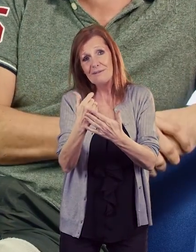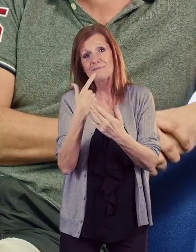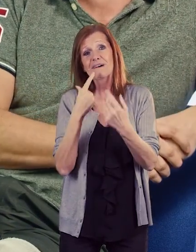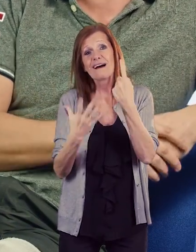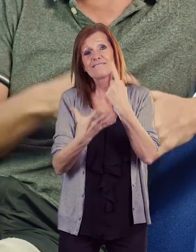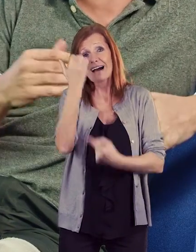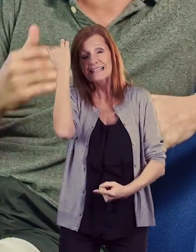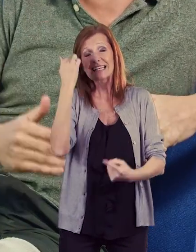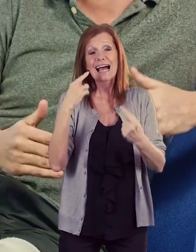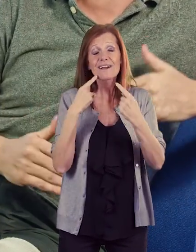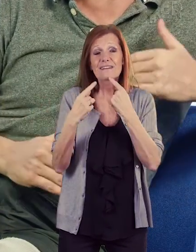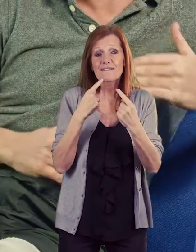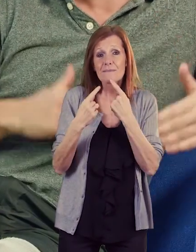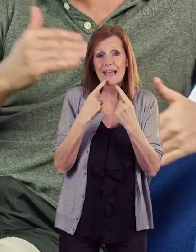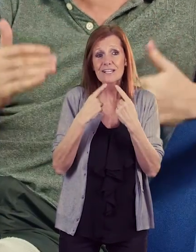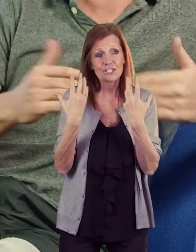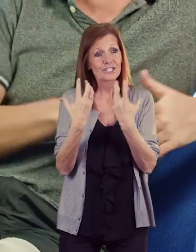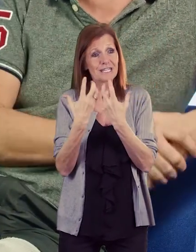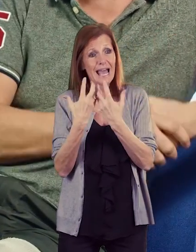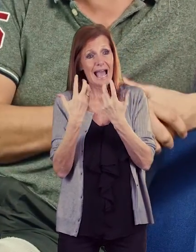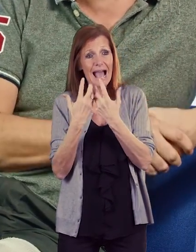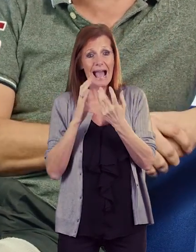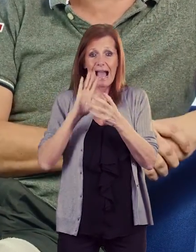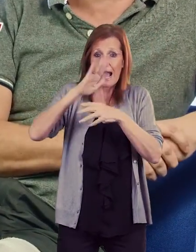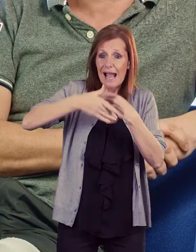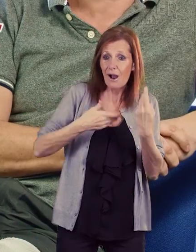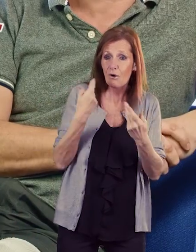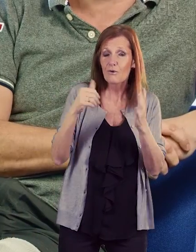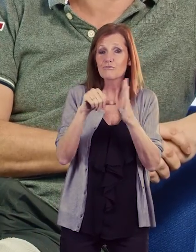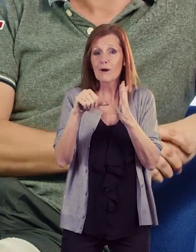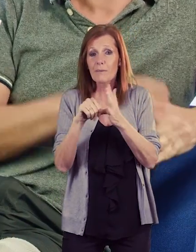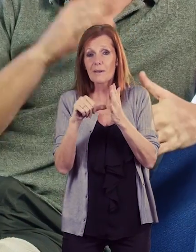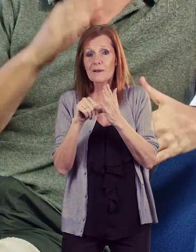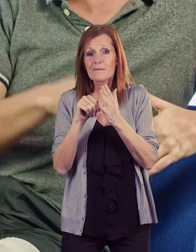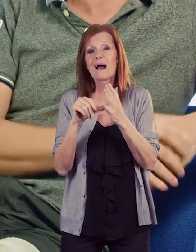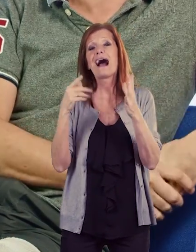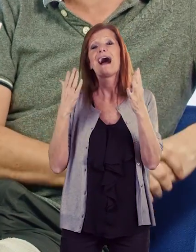different disabilities and what you can do to overcome any issues with